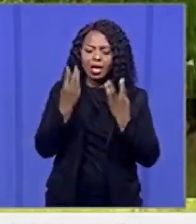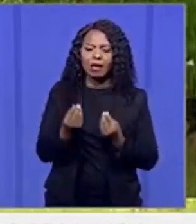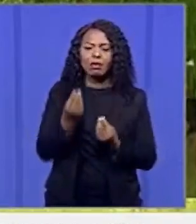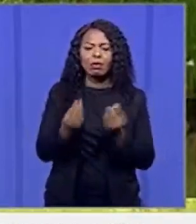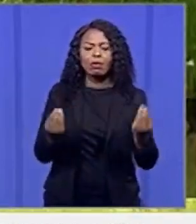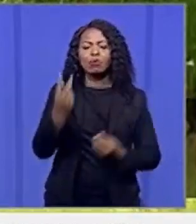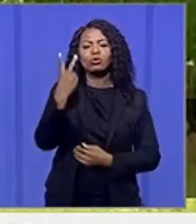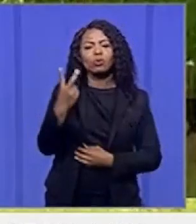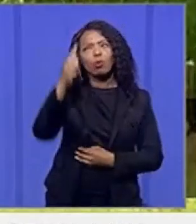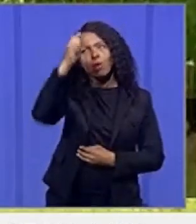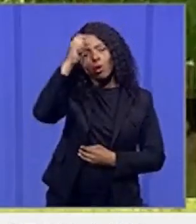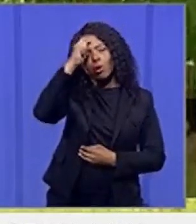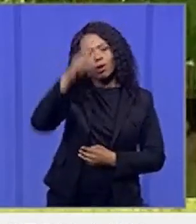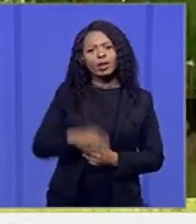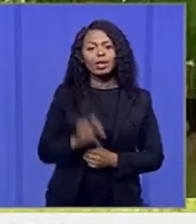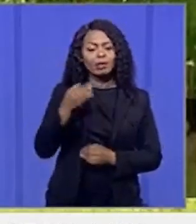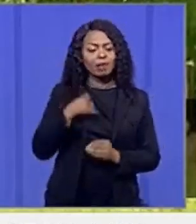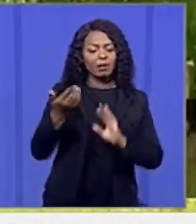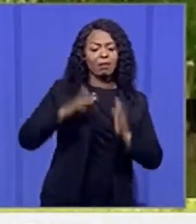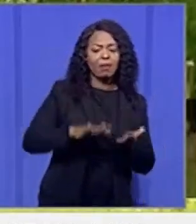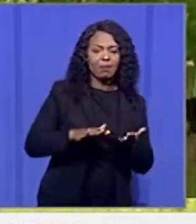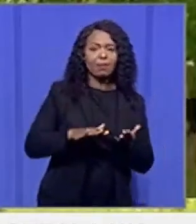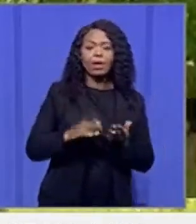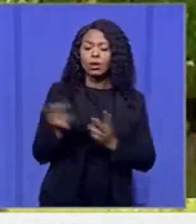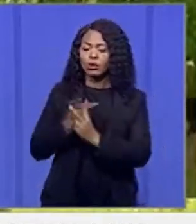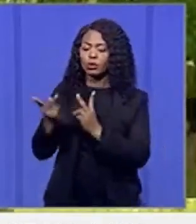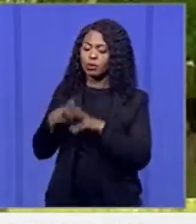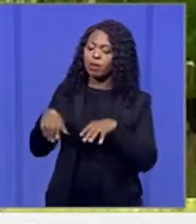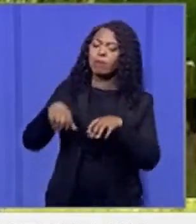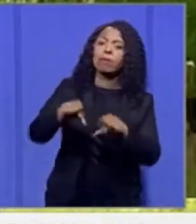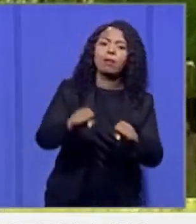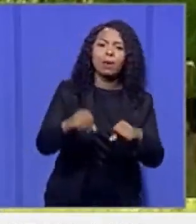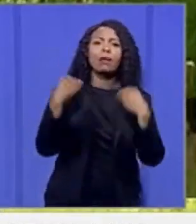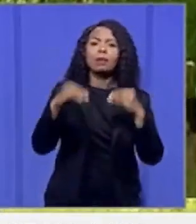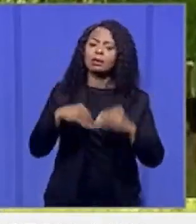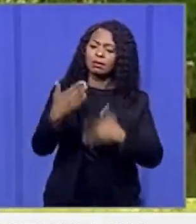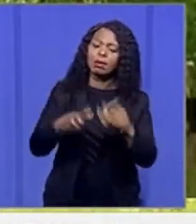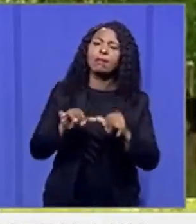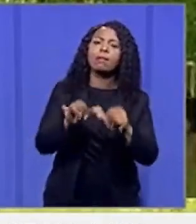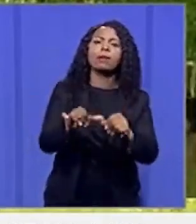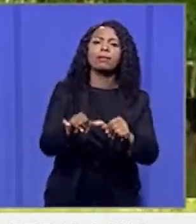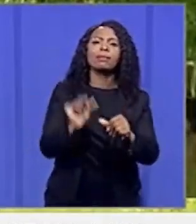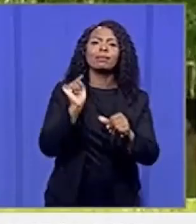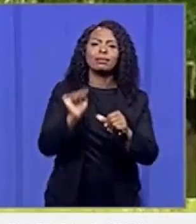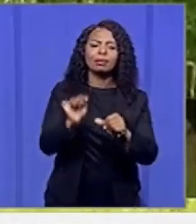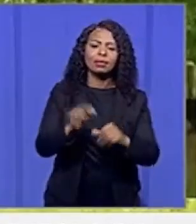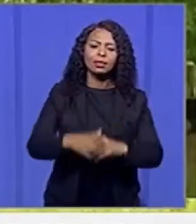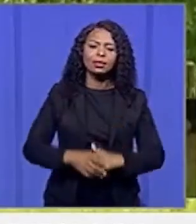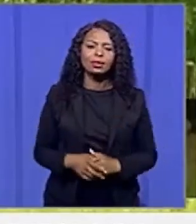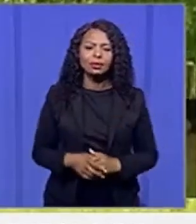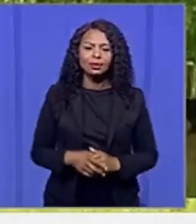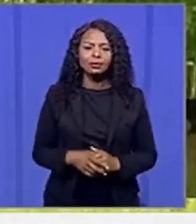e ke lebeletse gore ha ke tsamaya mohlomo nna bona ba tsamaya ba sale ba etsa